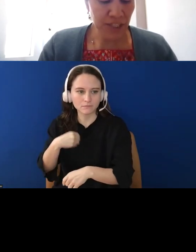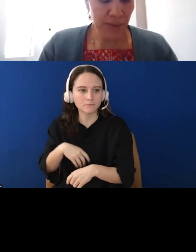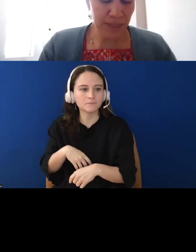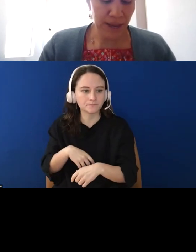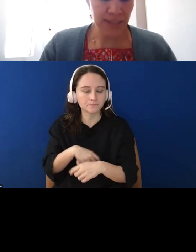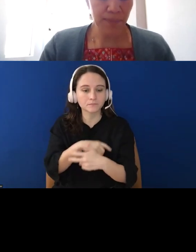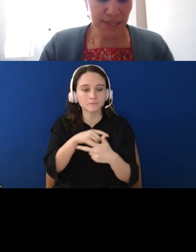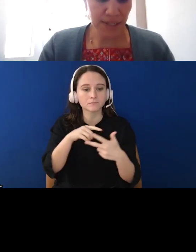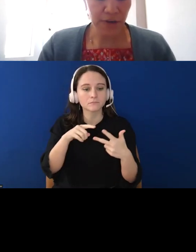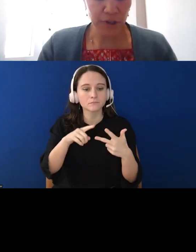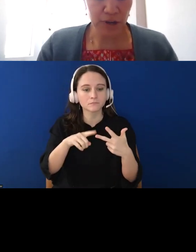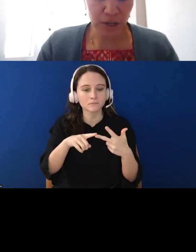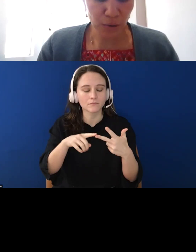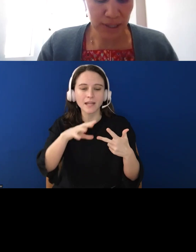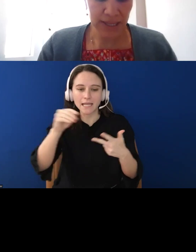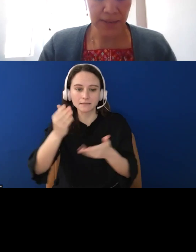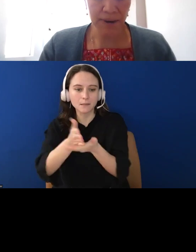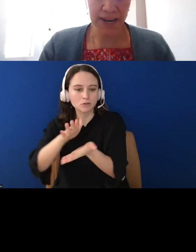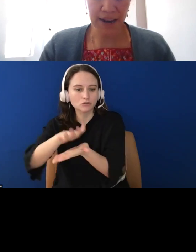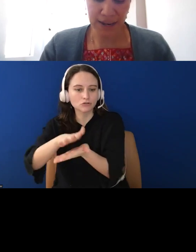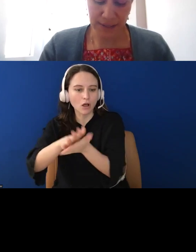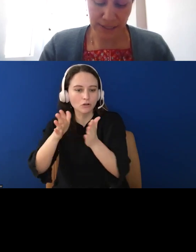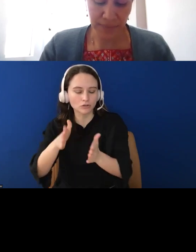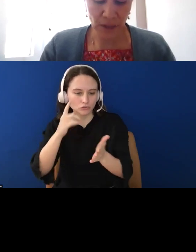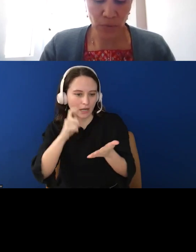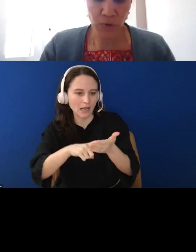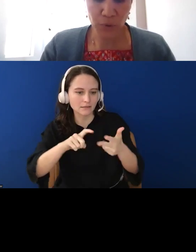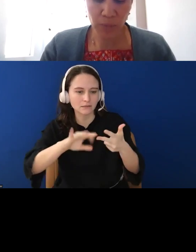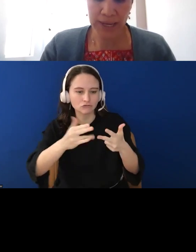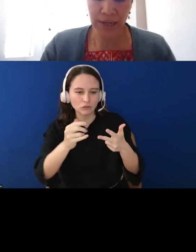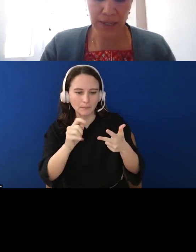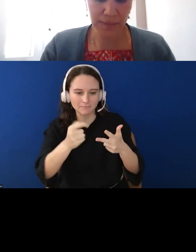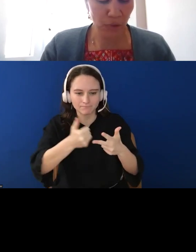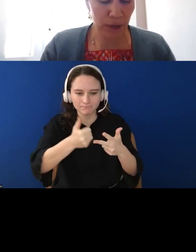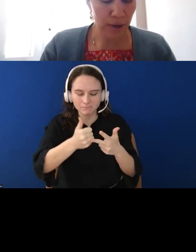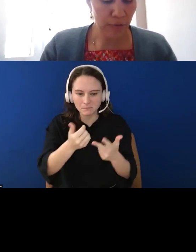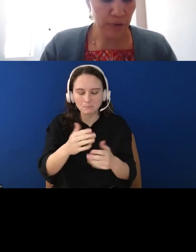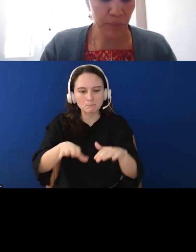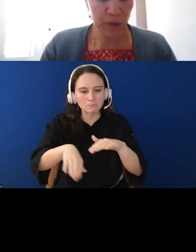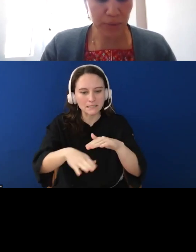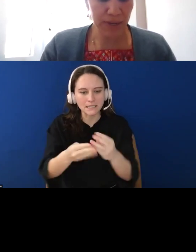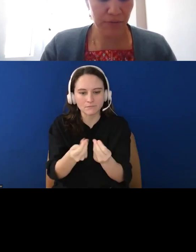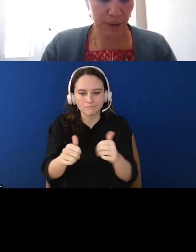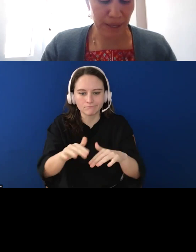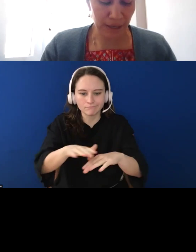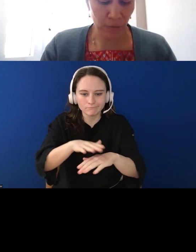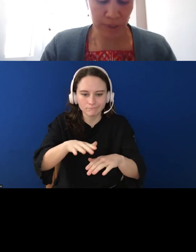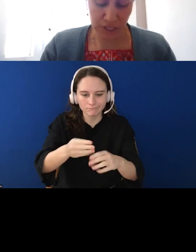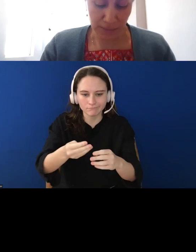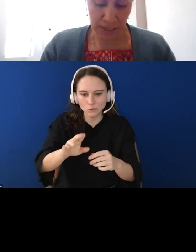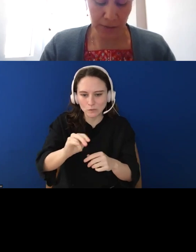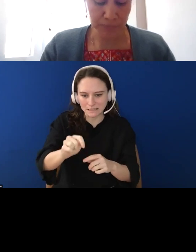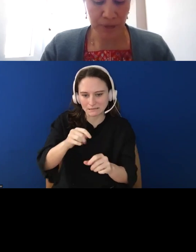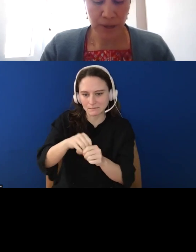a chinamit as the basic territorial unit in the Maya highlands that was ruled by an individual from the predominant family of